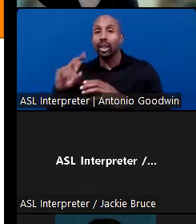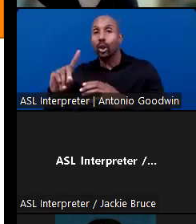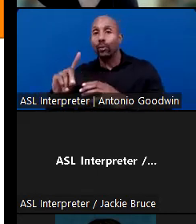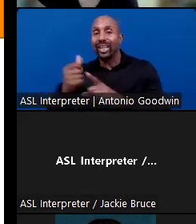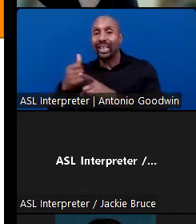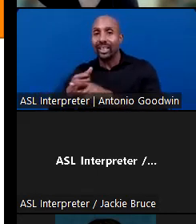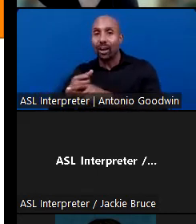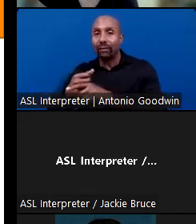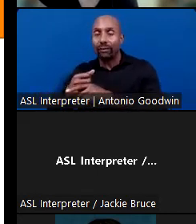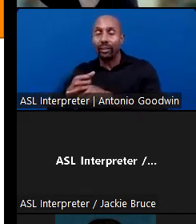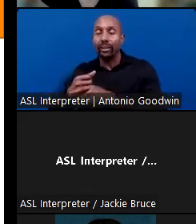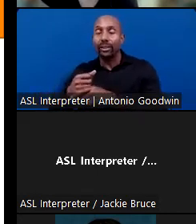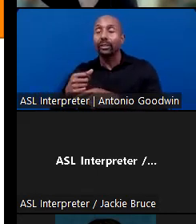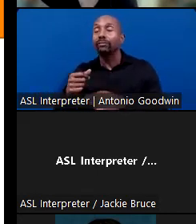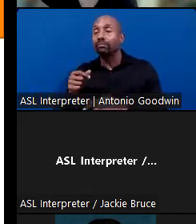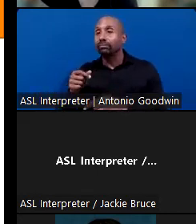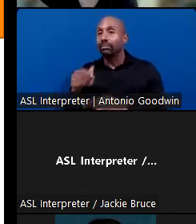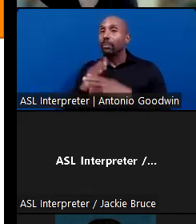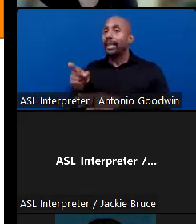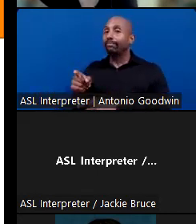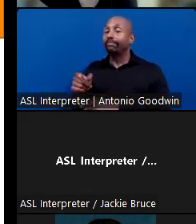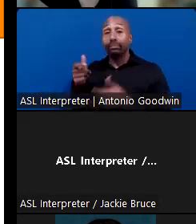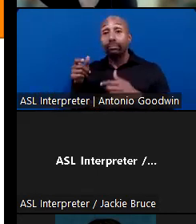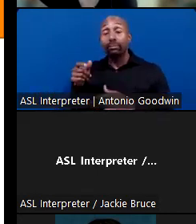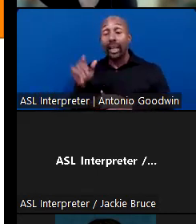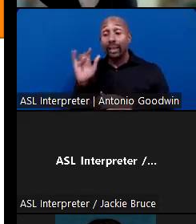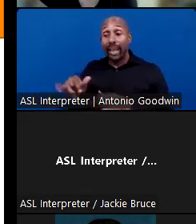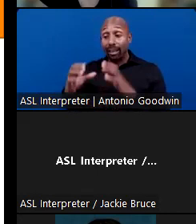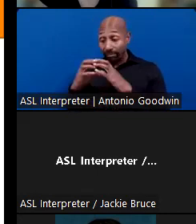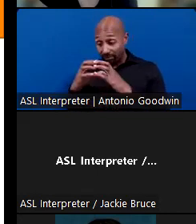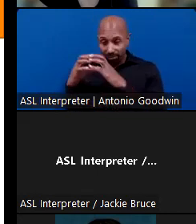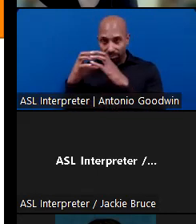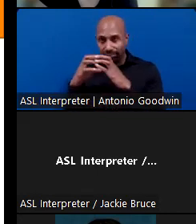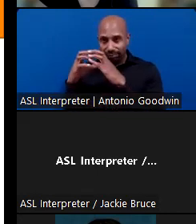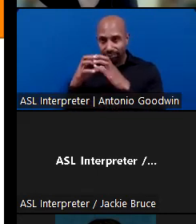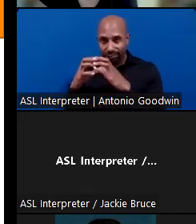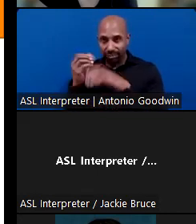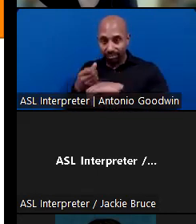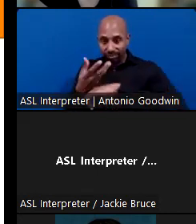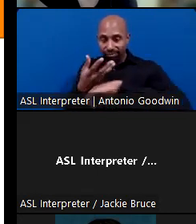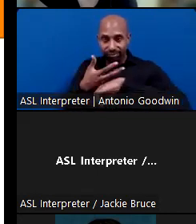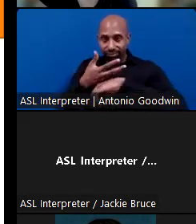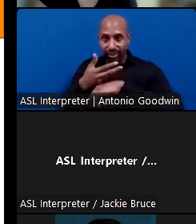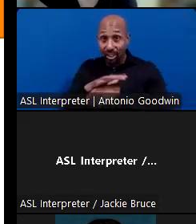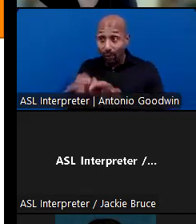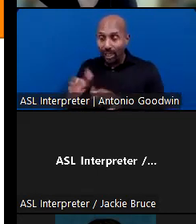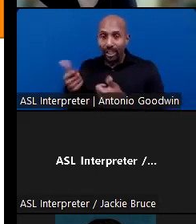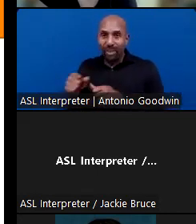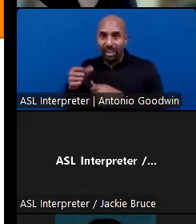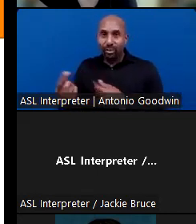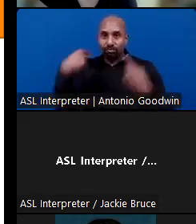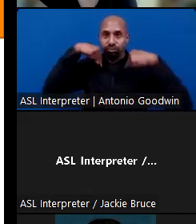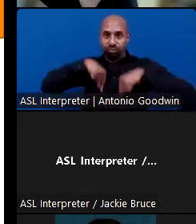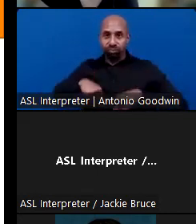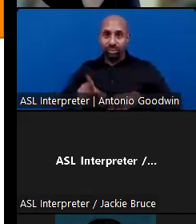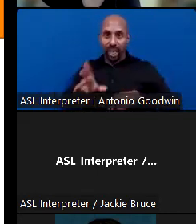And you would need to take them within 5 days of getting symptoms. The treatment is free regardless of